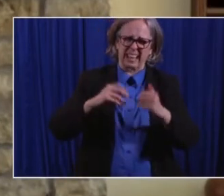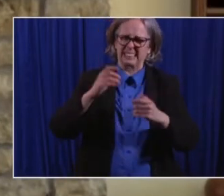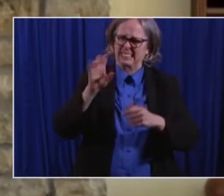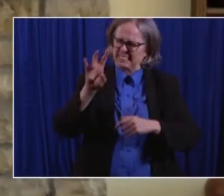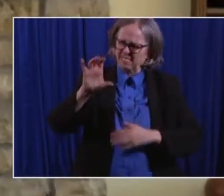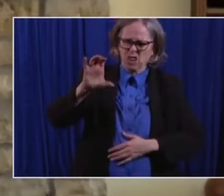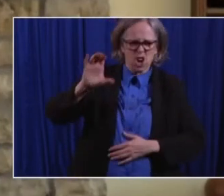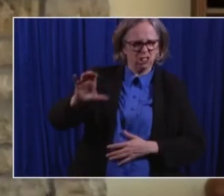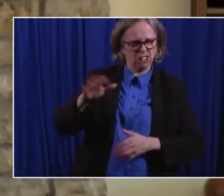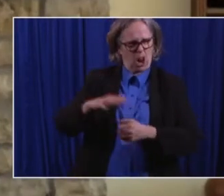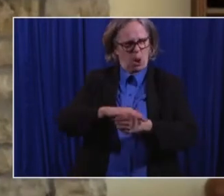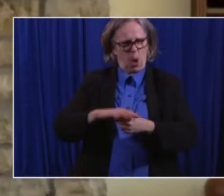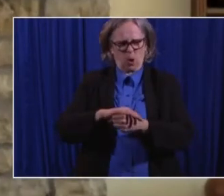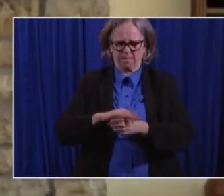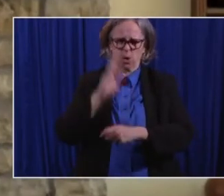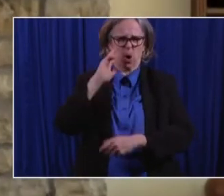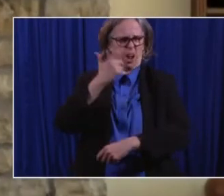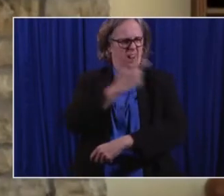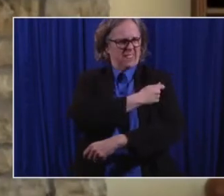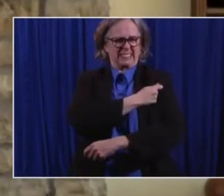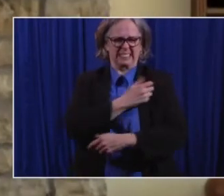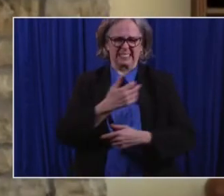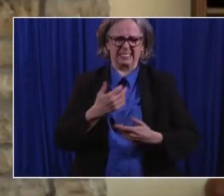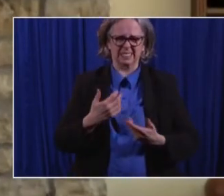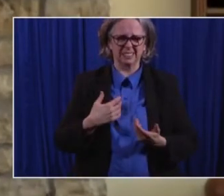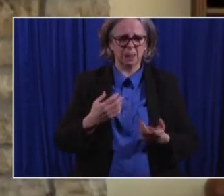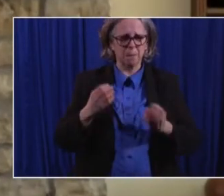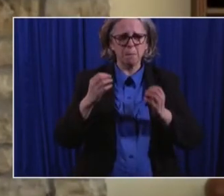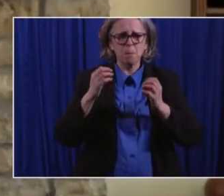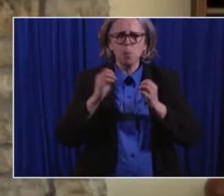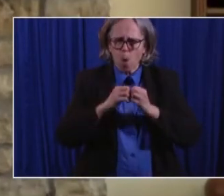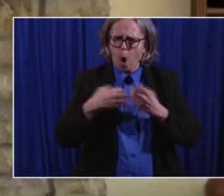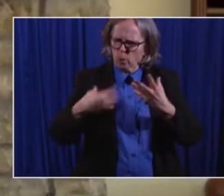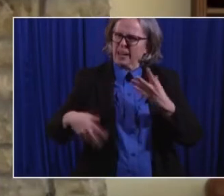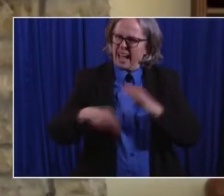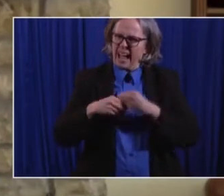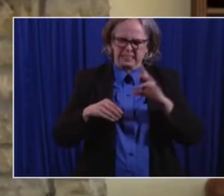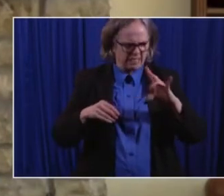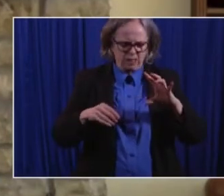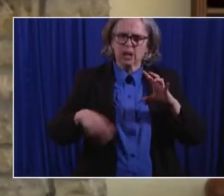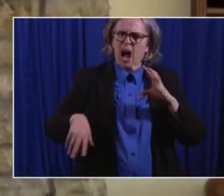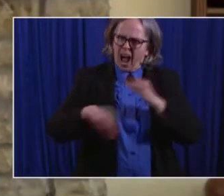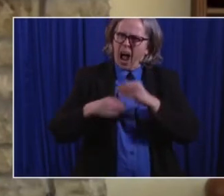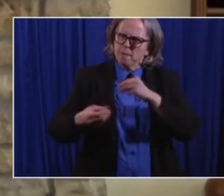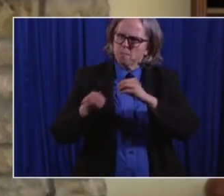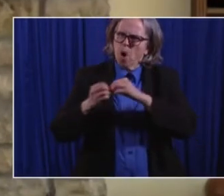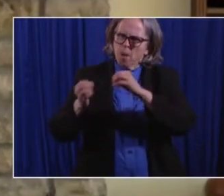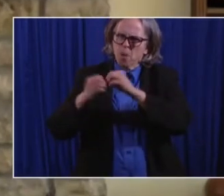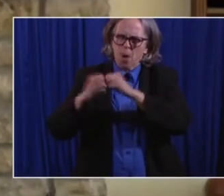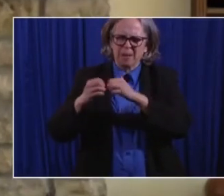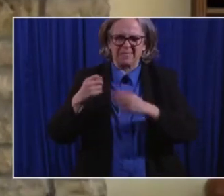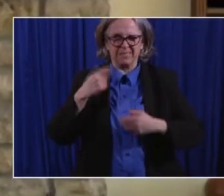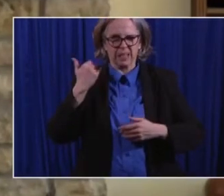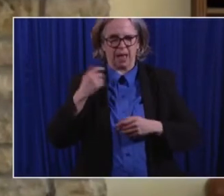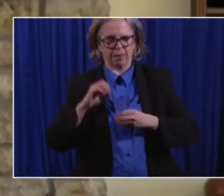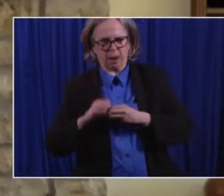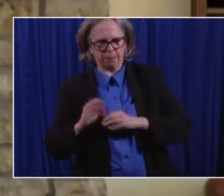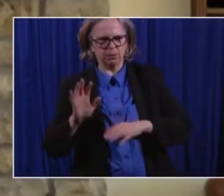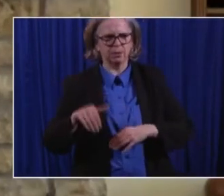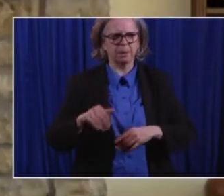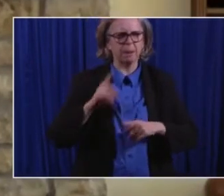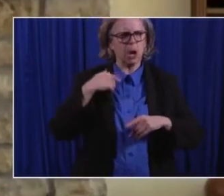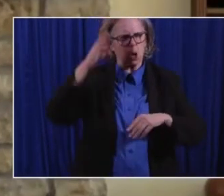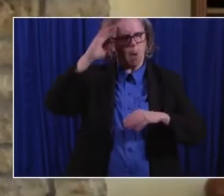with the additional ones that we've added, I don't have the exact number, but I'm sure we're well over 800 now.